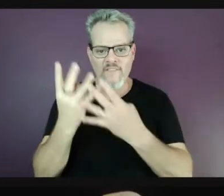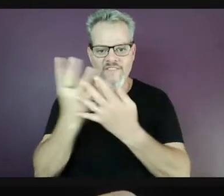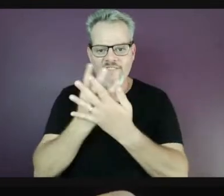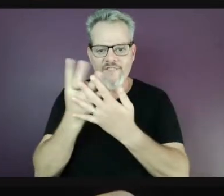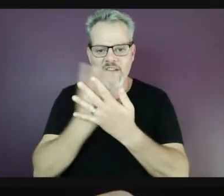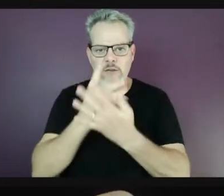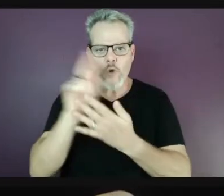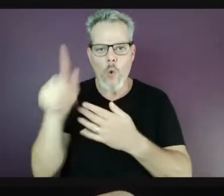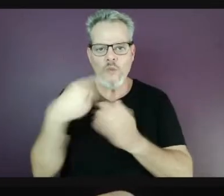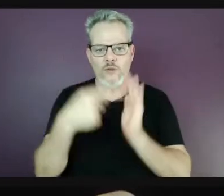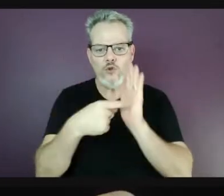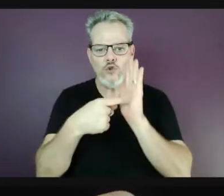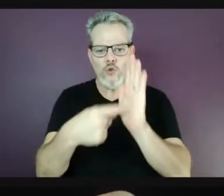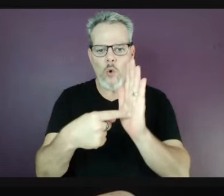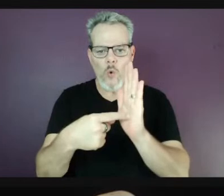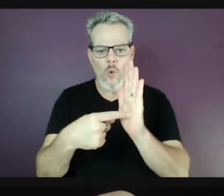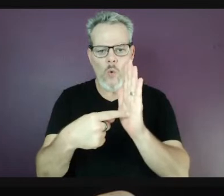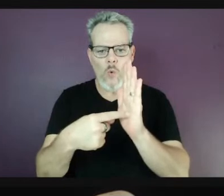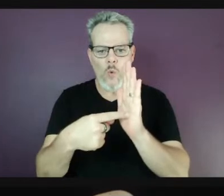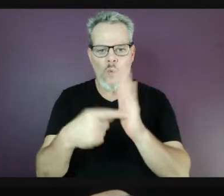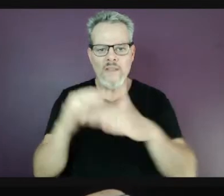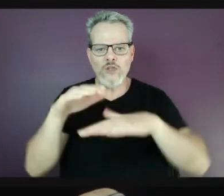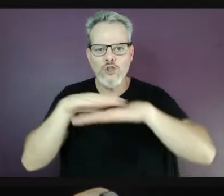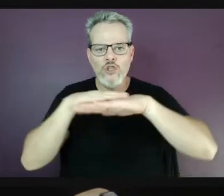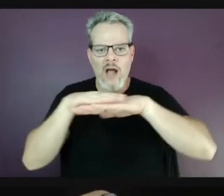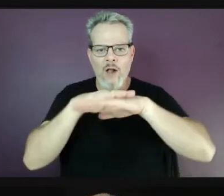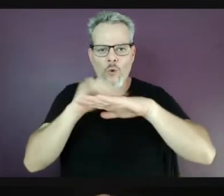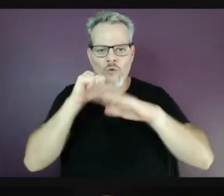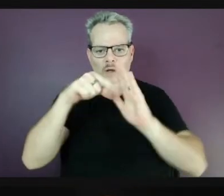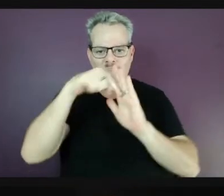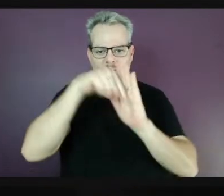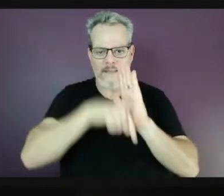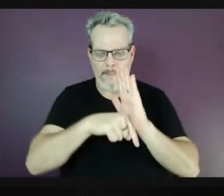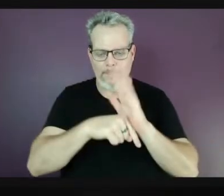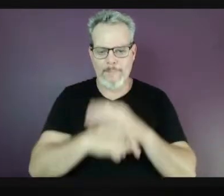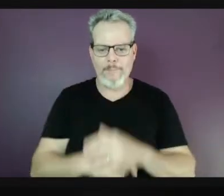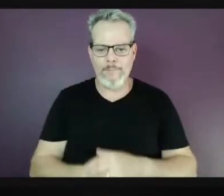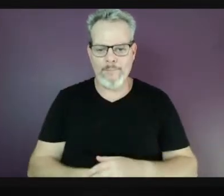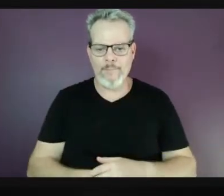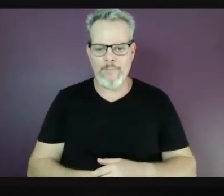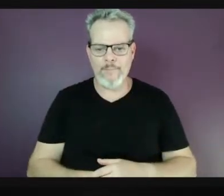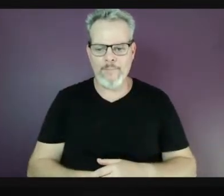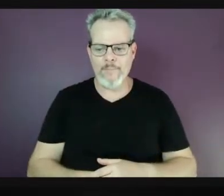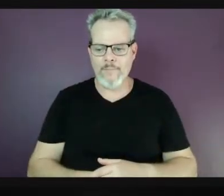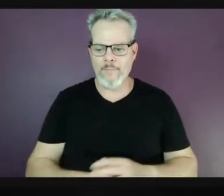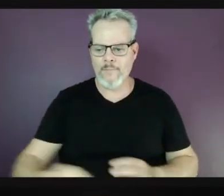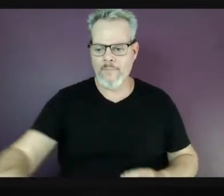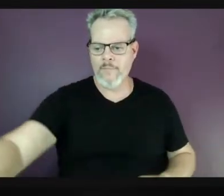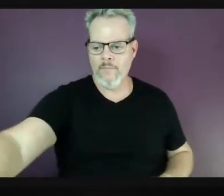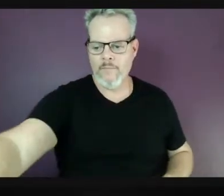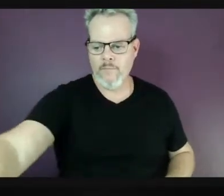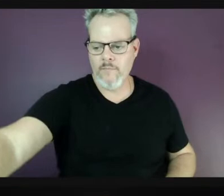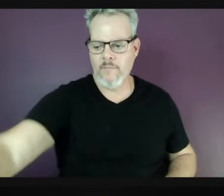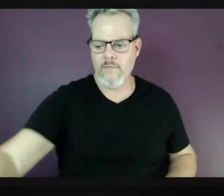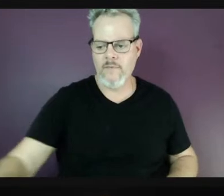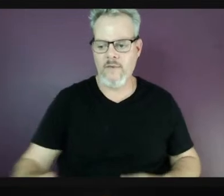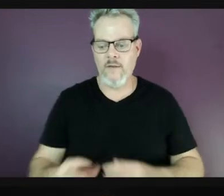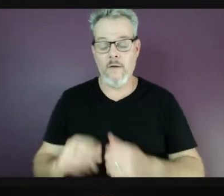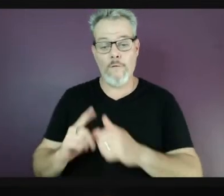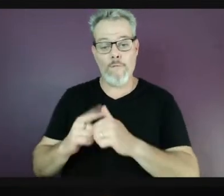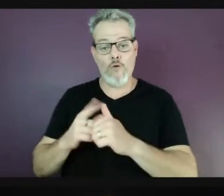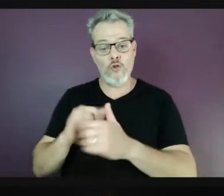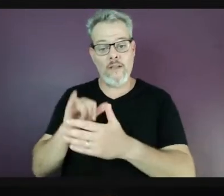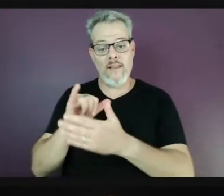shallow ones and not the deep ones here. So I'll show you what that looks like. First of all, this is a count of number of earthquakes over